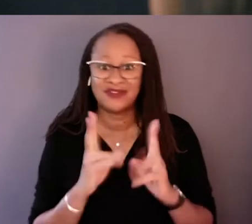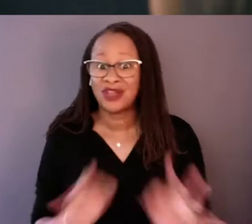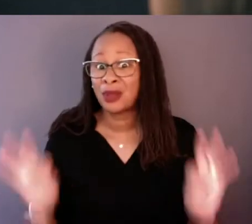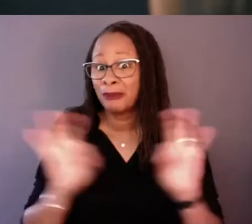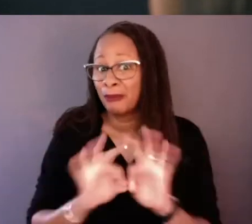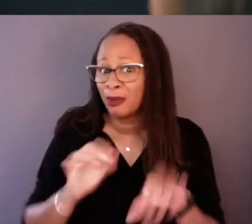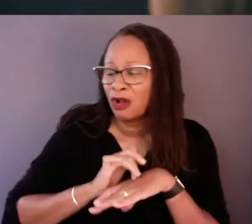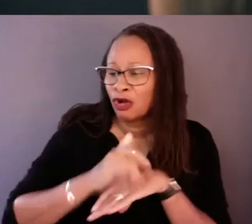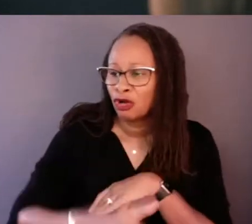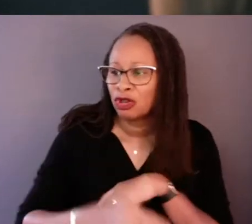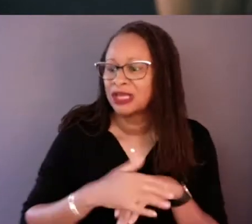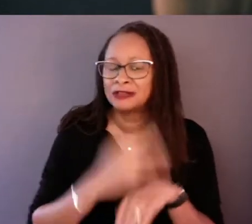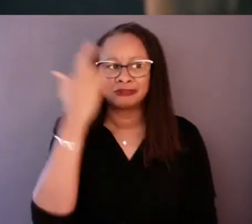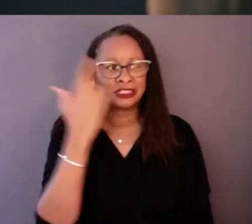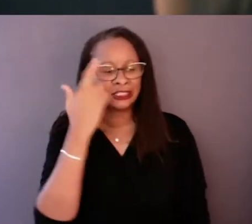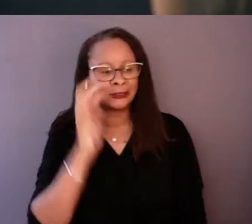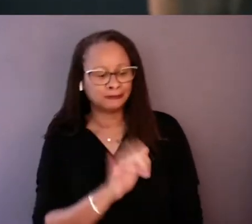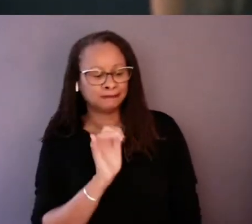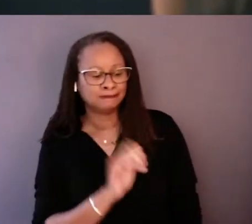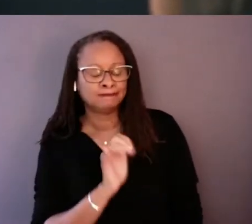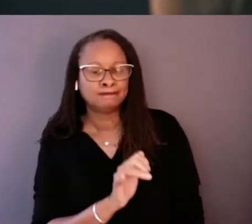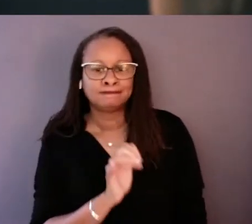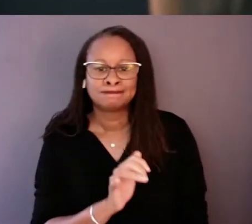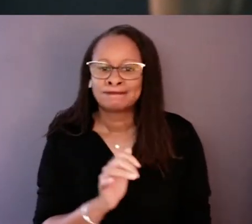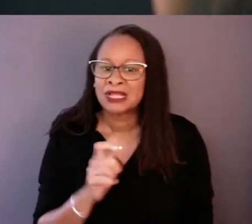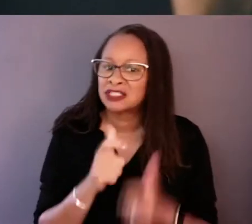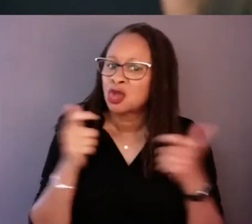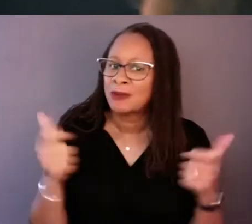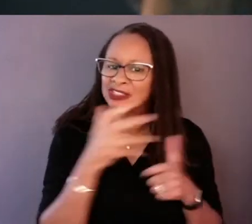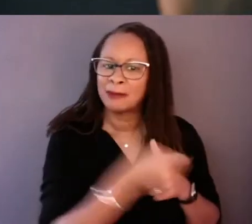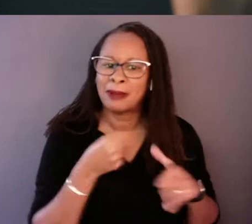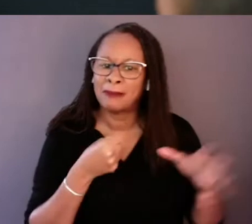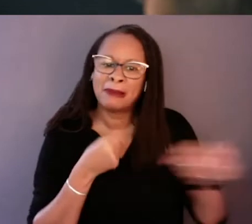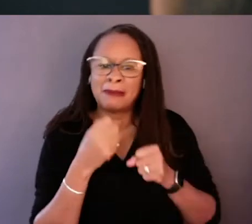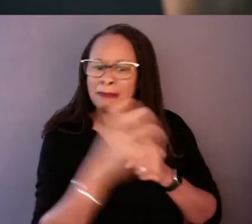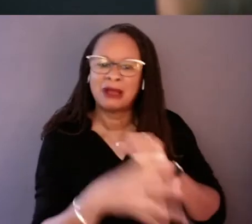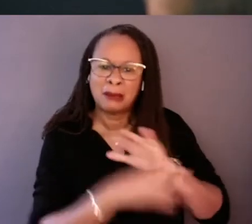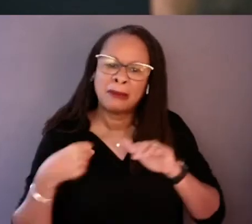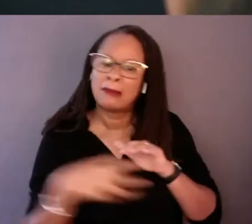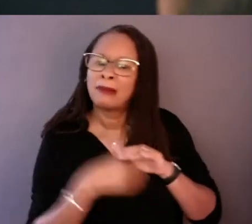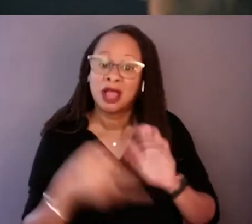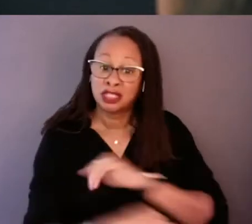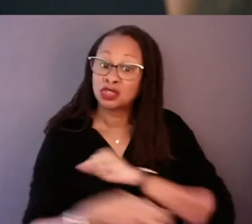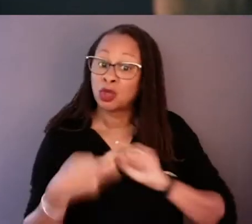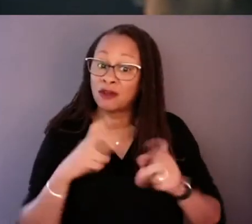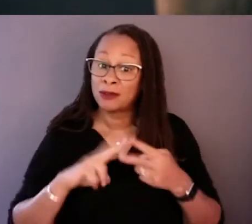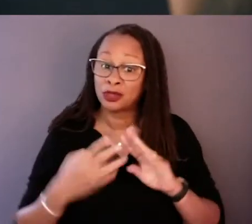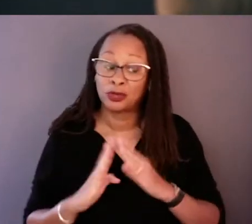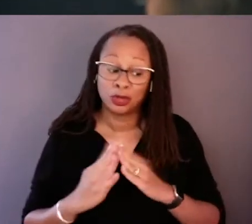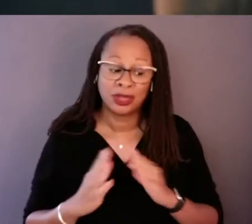early realization that, like, so much had been taken and exploited and stolen from this community by people that looked